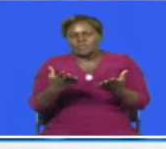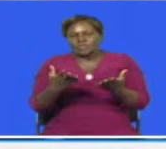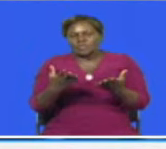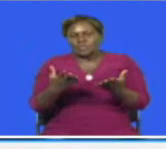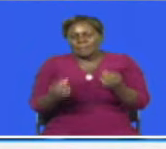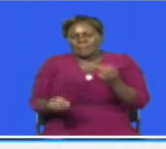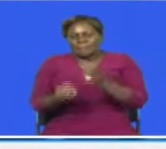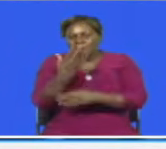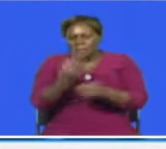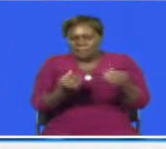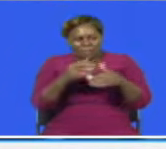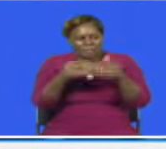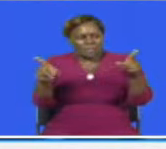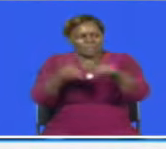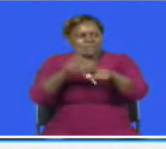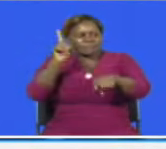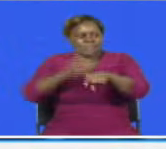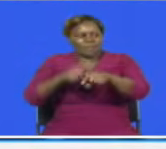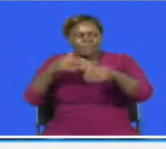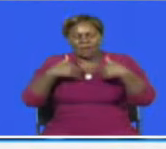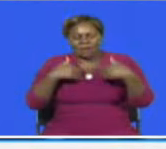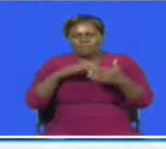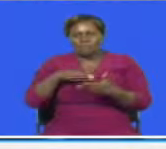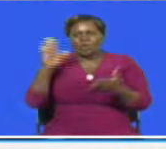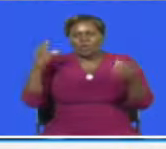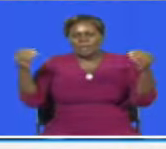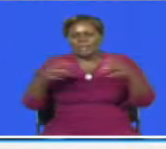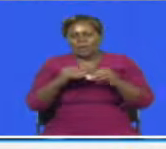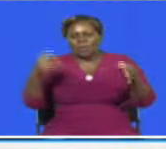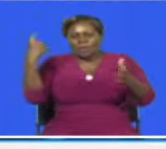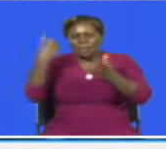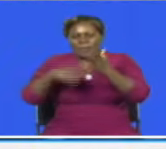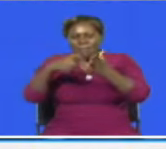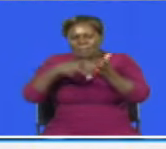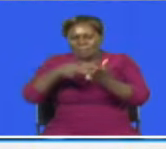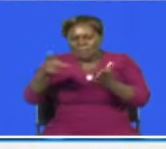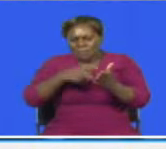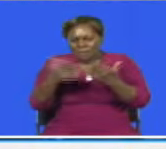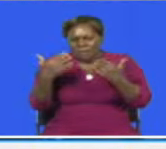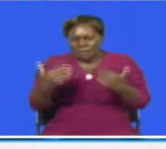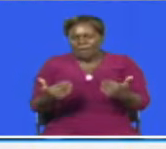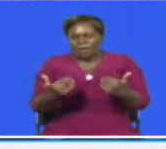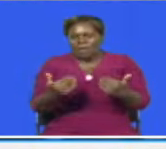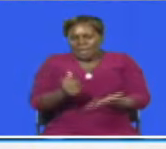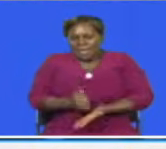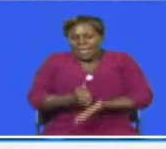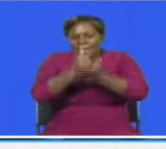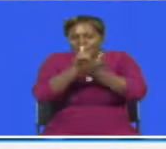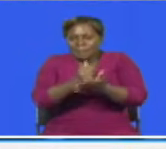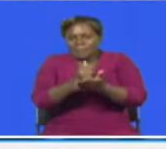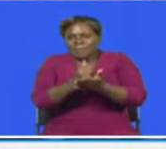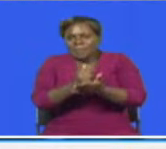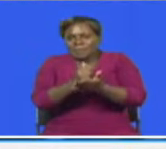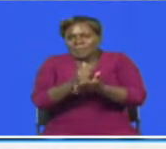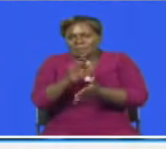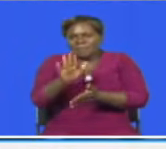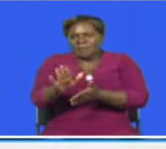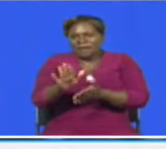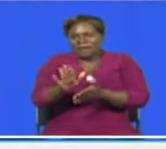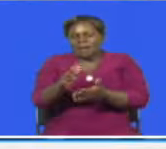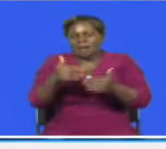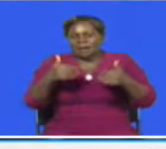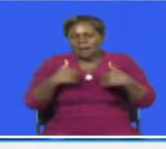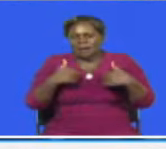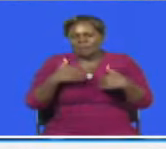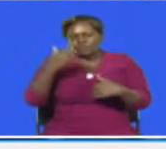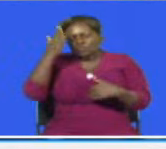being generated. At the same time, it helps them have more certainty on the taxes that are being paid. So in a way, it does help them with actually